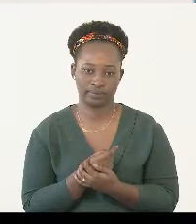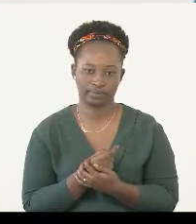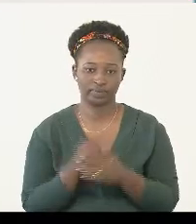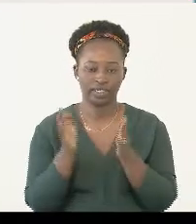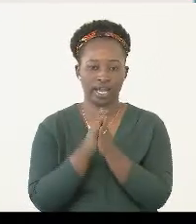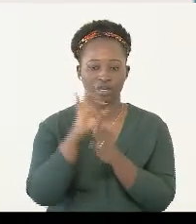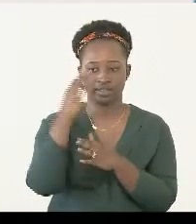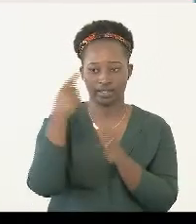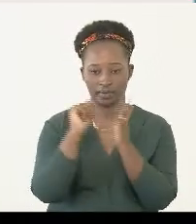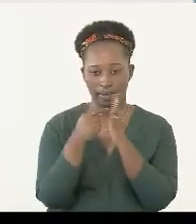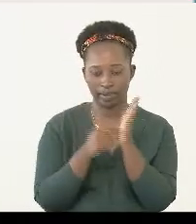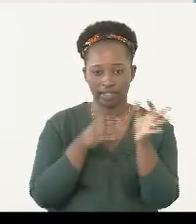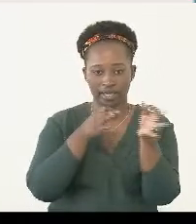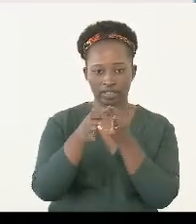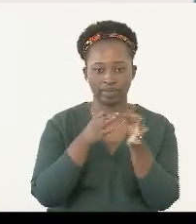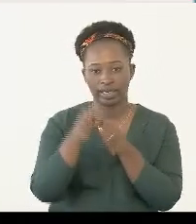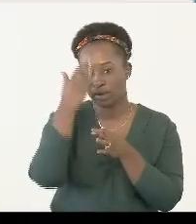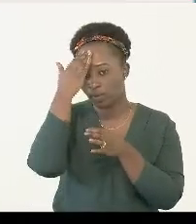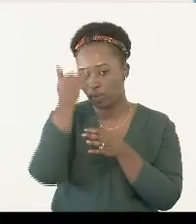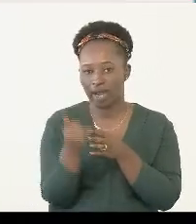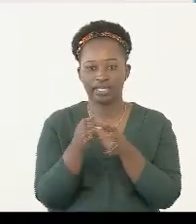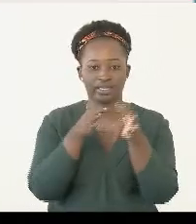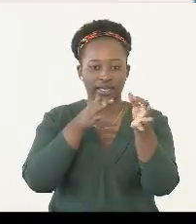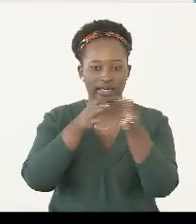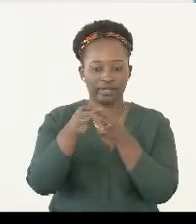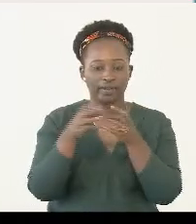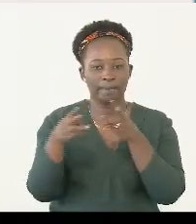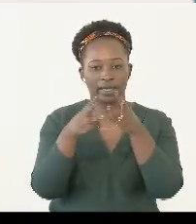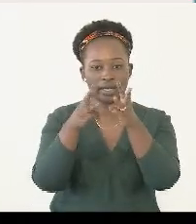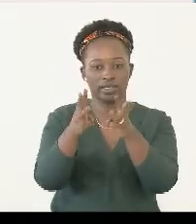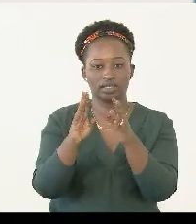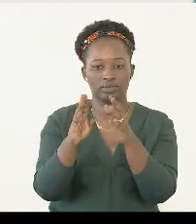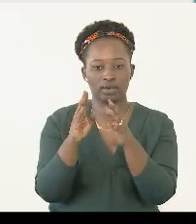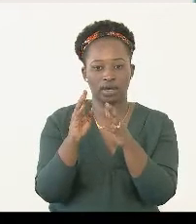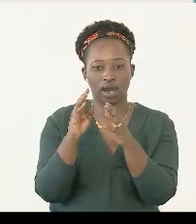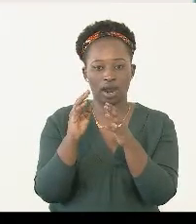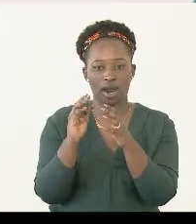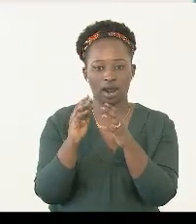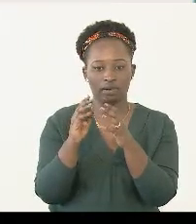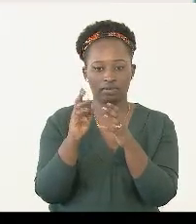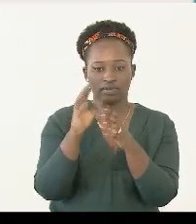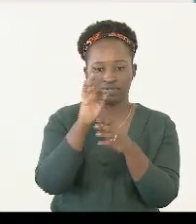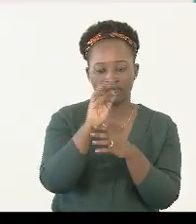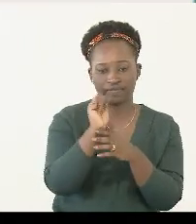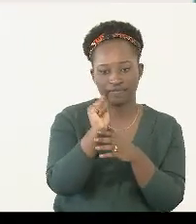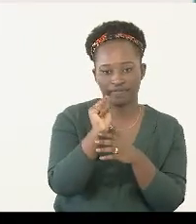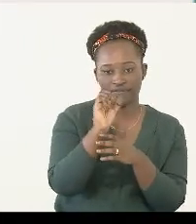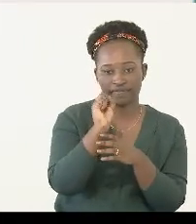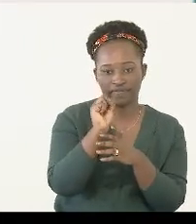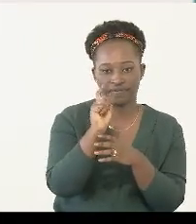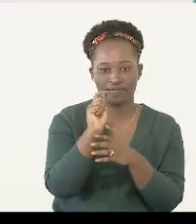And the third component, explaining why the identified mechanisms are falsified. Why do they not